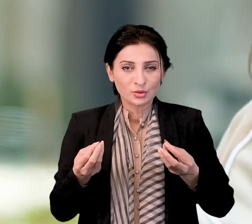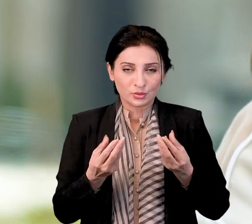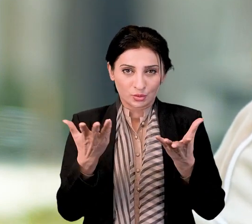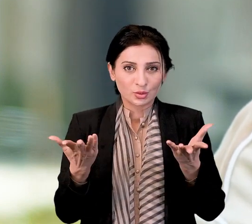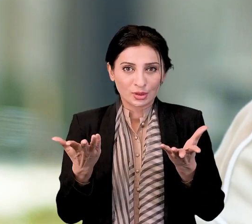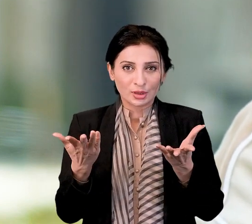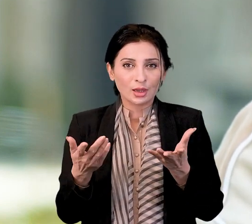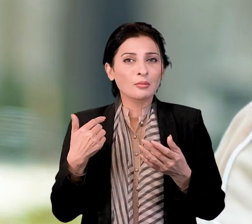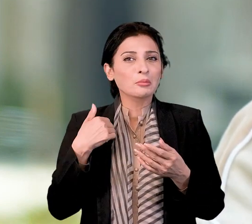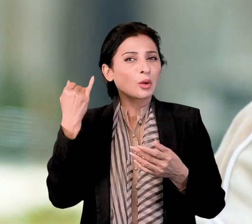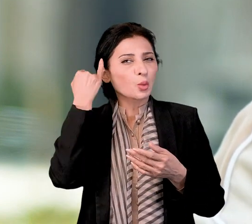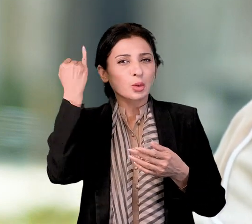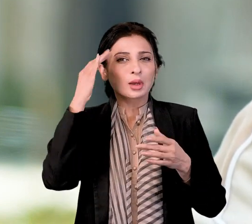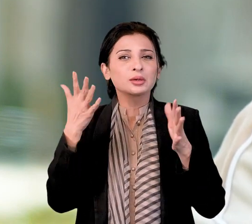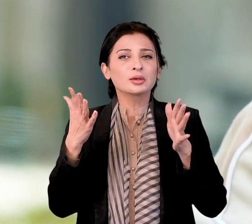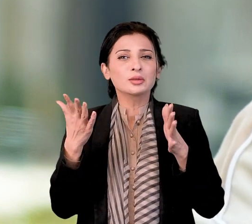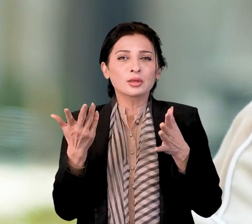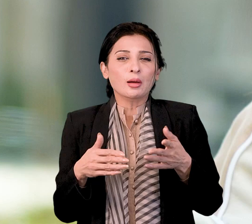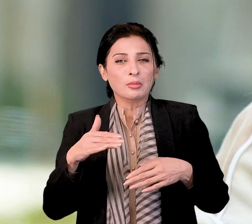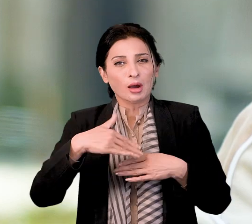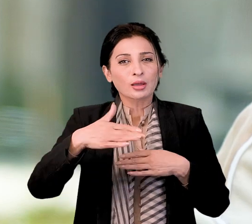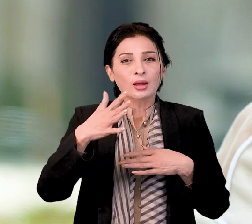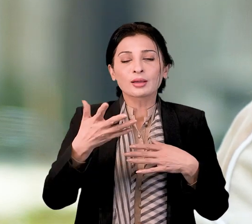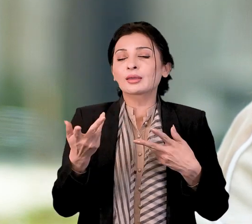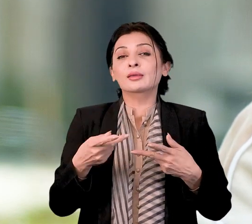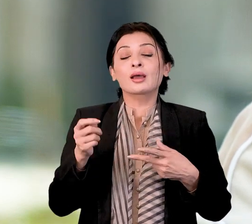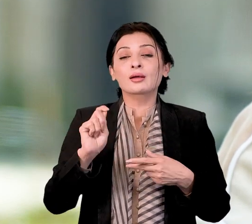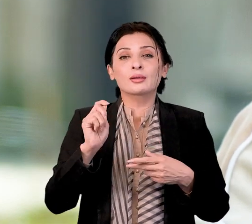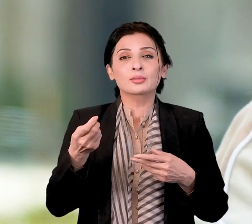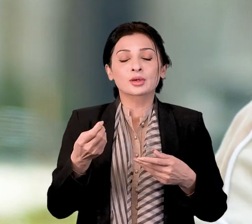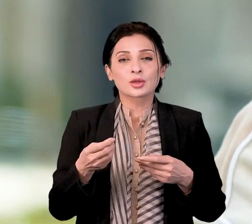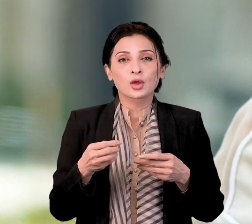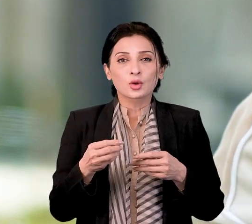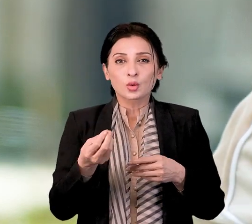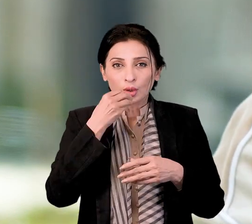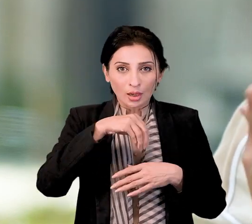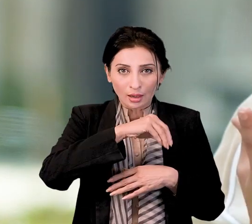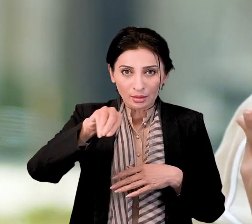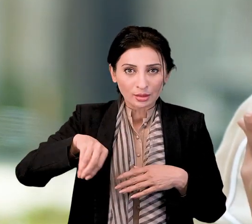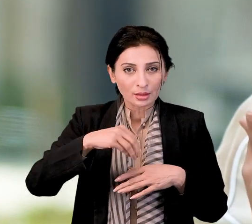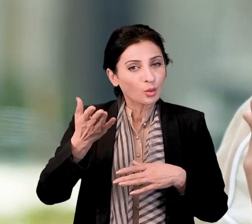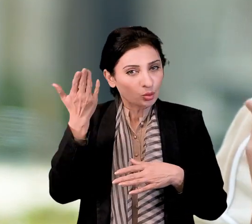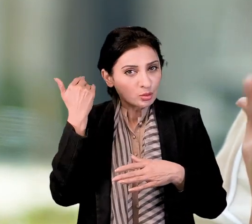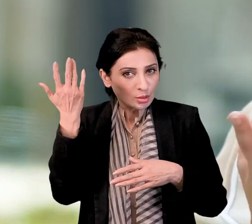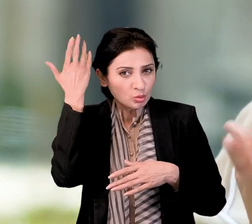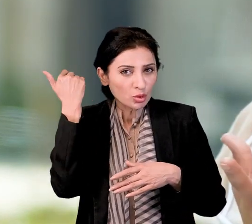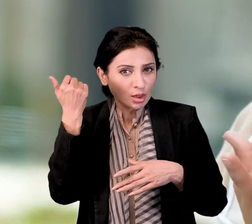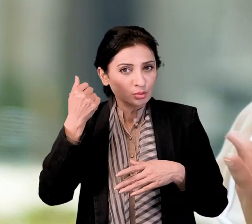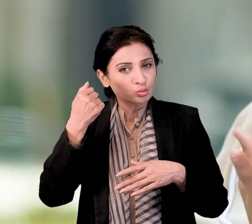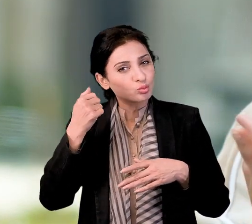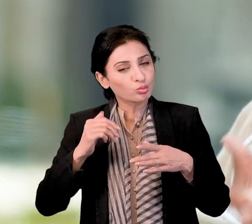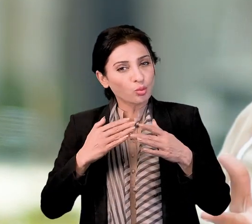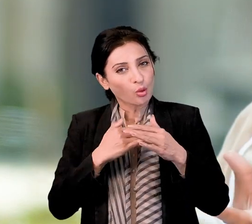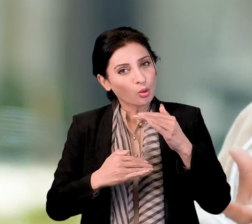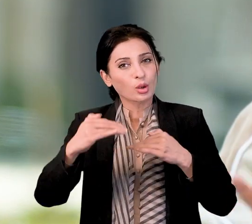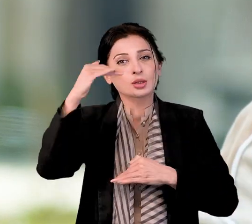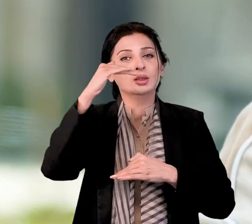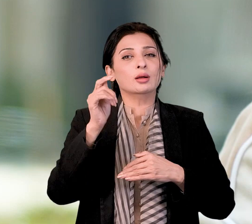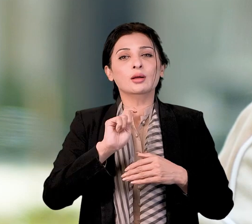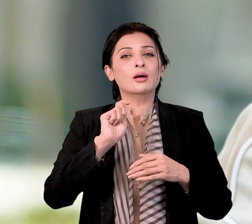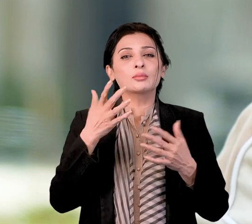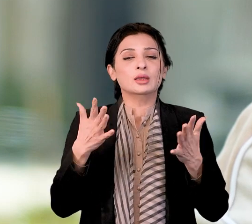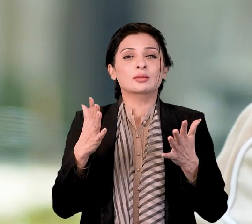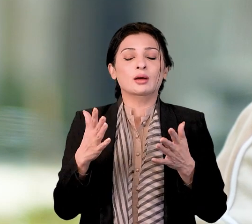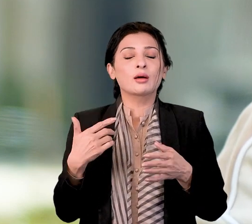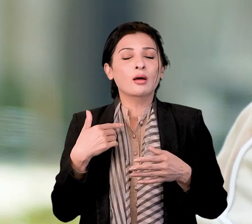we had no idea what the expenses were going to be like, the challenges. I was just so much into baking